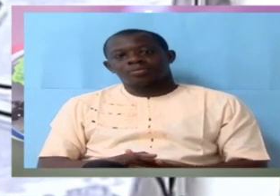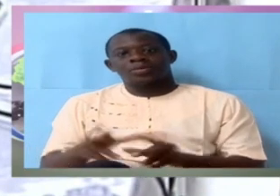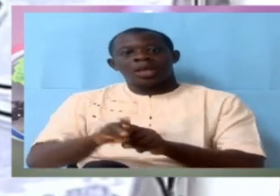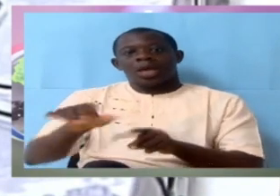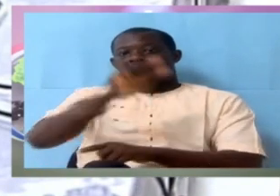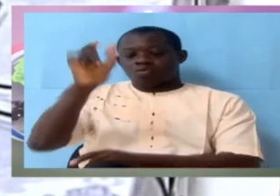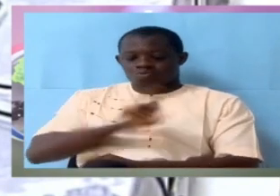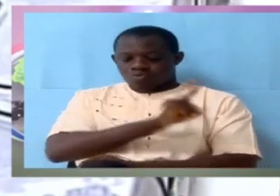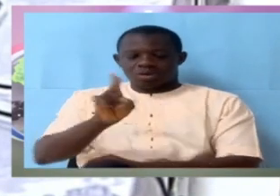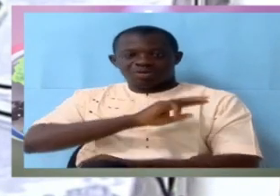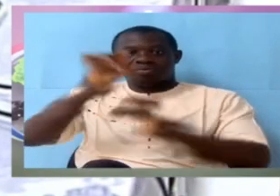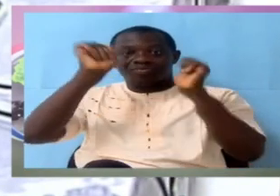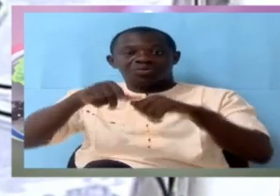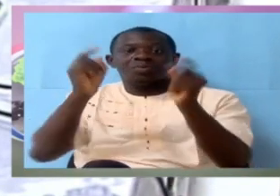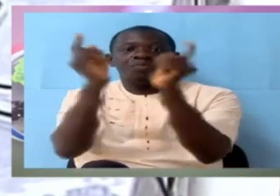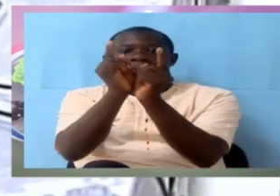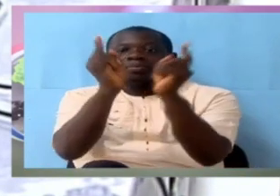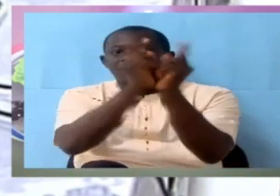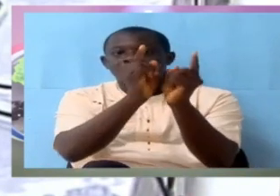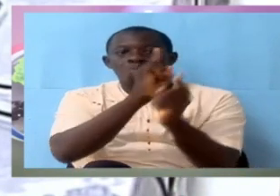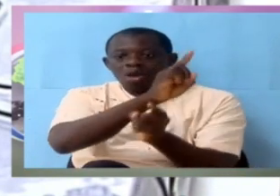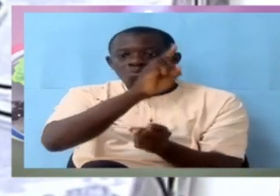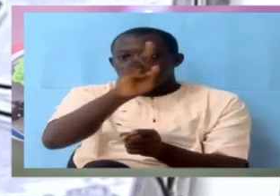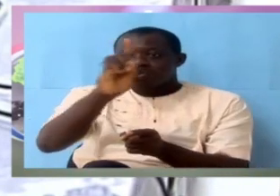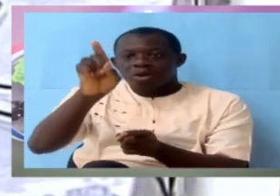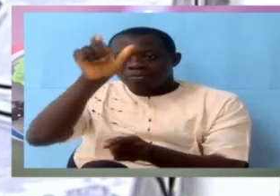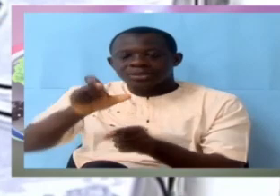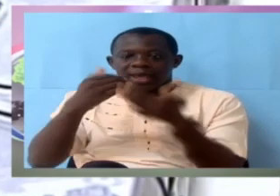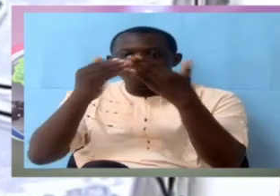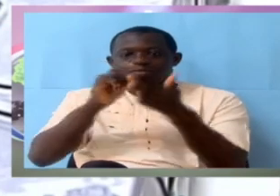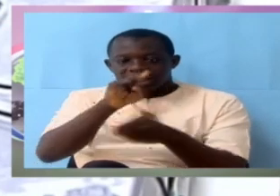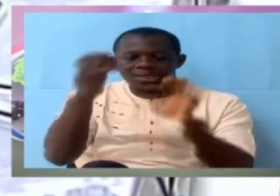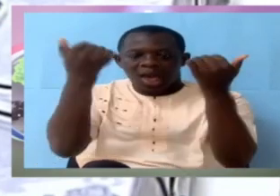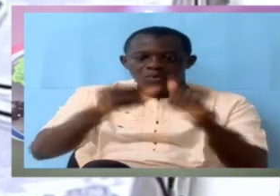And we cannot approach every single person to tell you this is existing, this is what's happening.